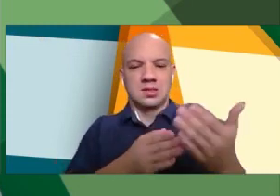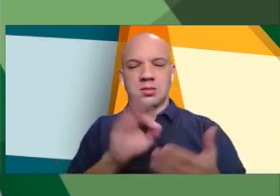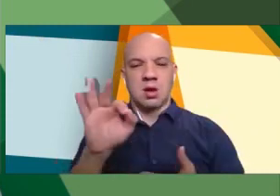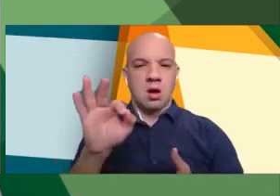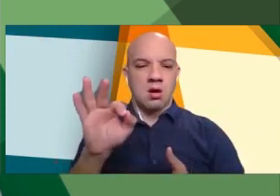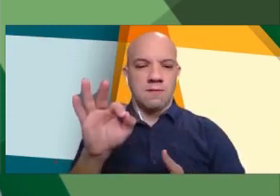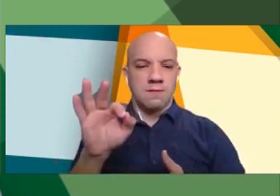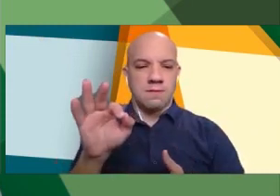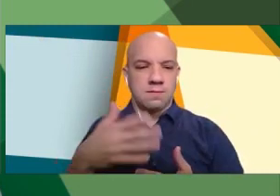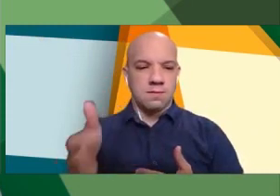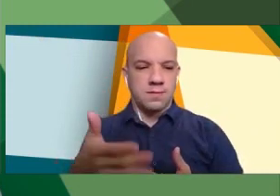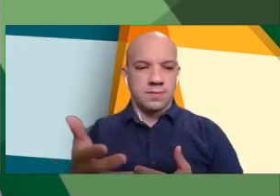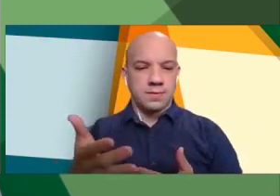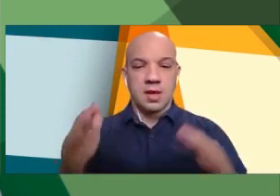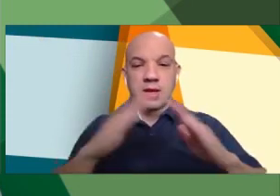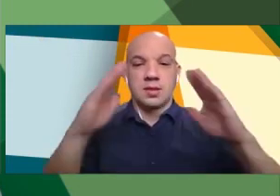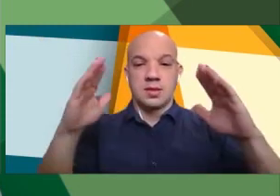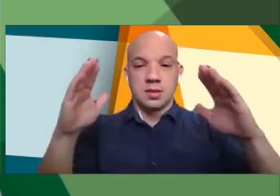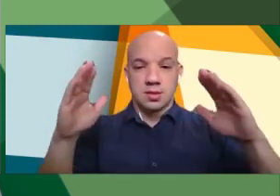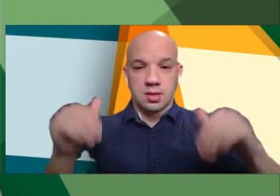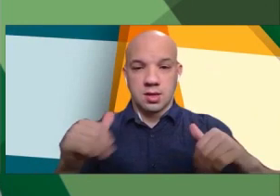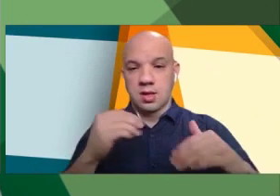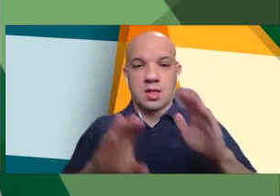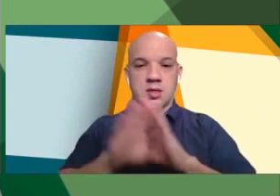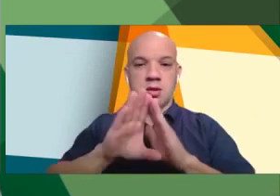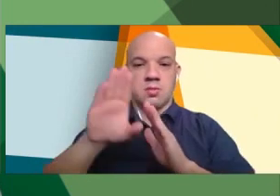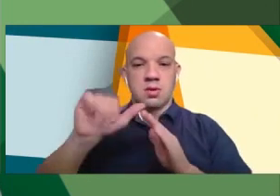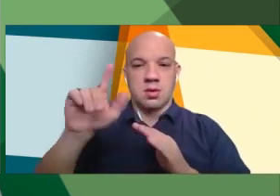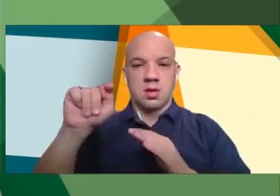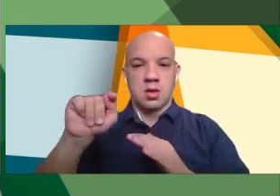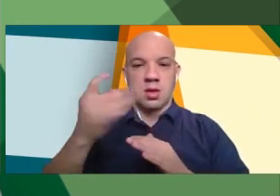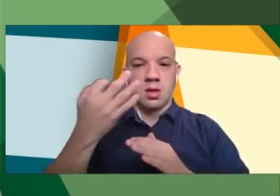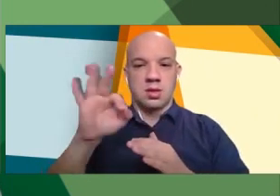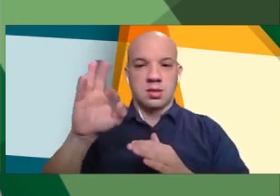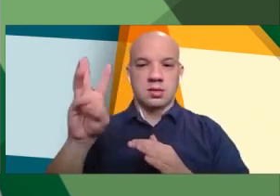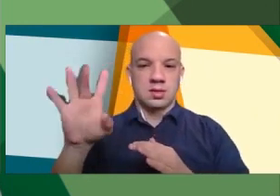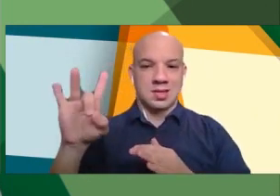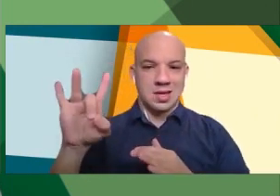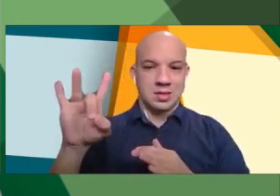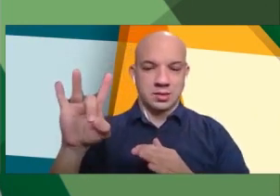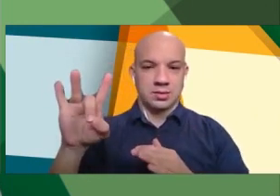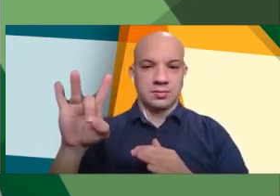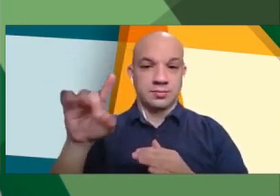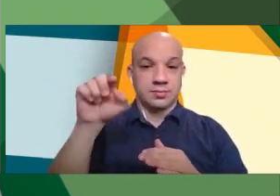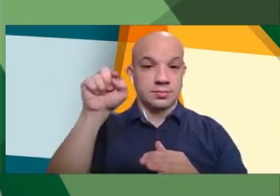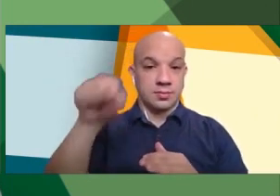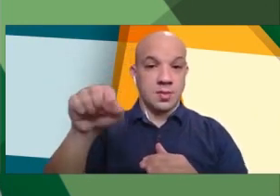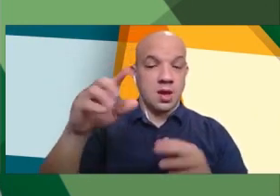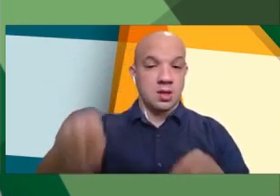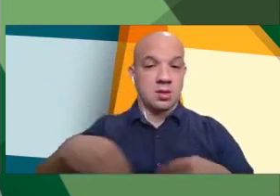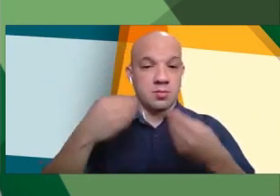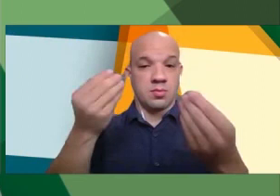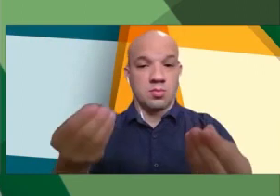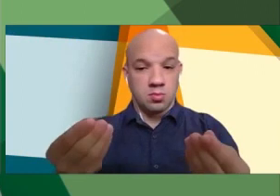the Housing and Urban Development Act of 1968 that provide, to